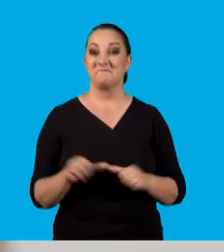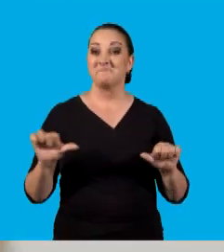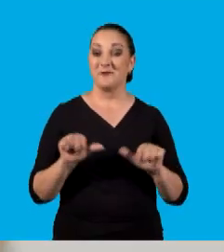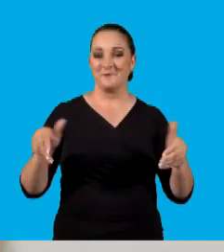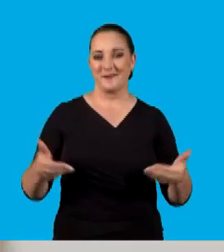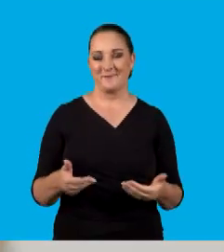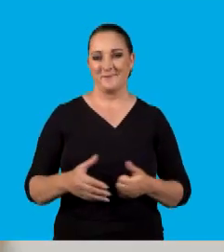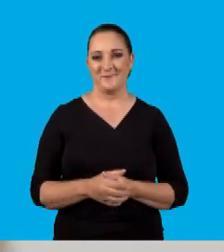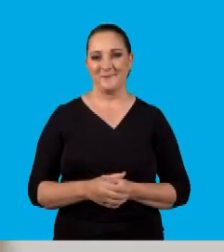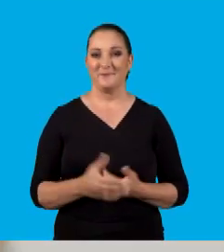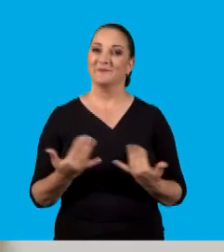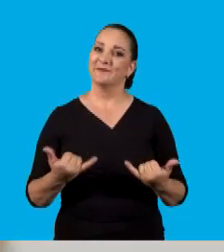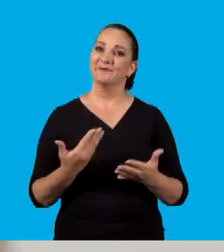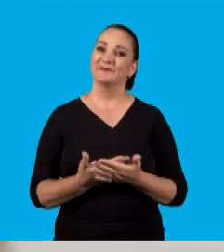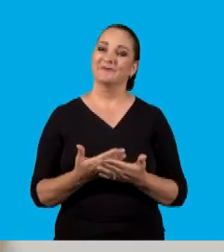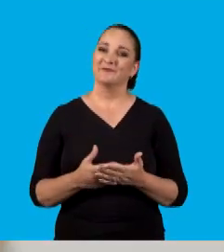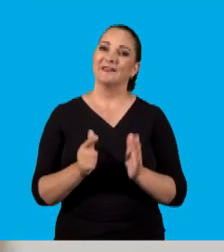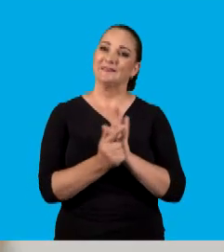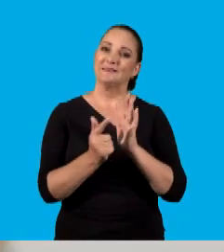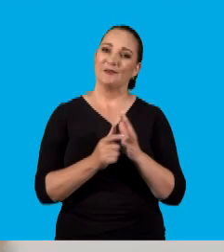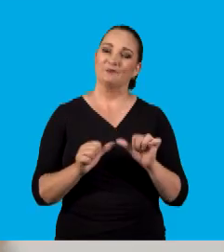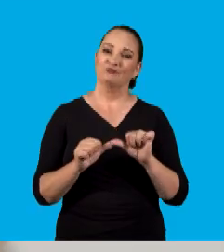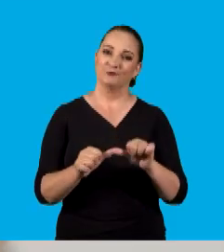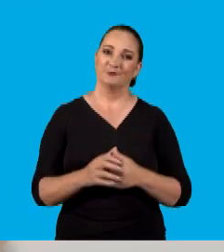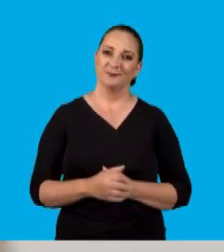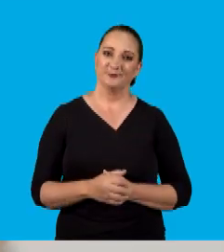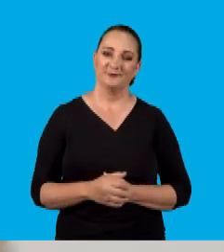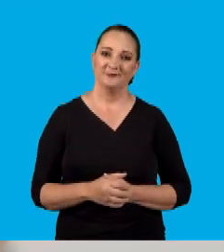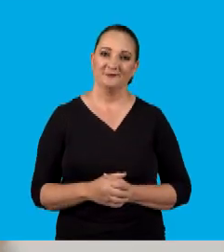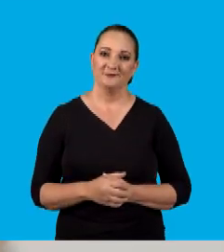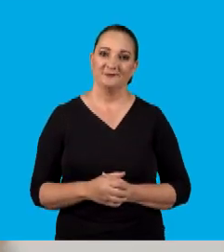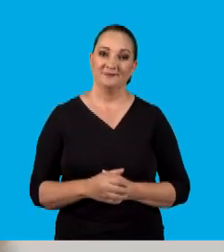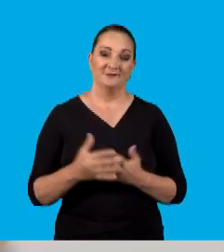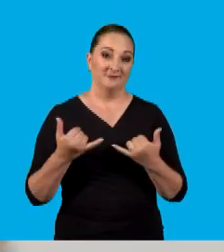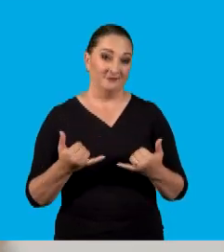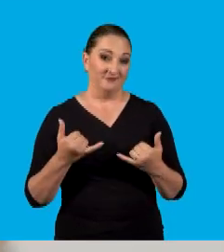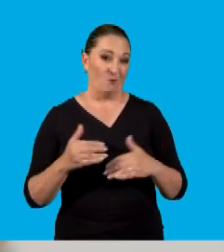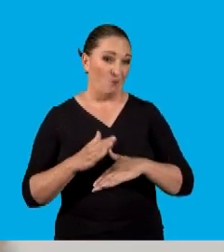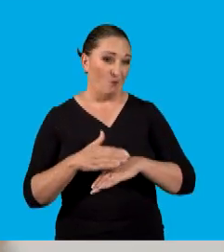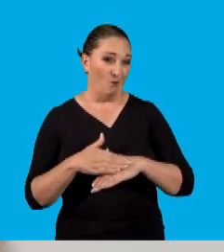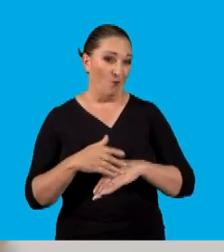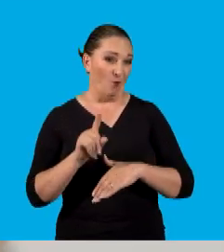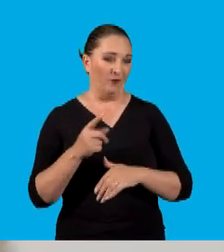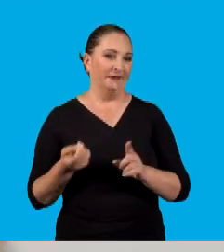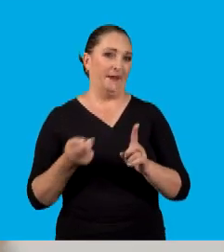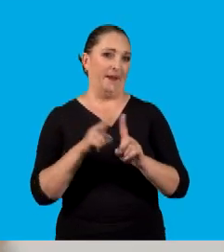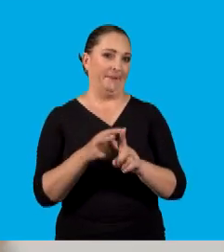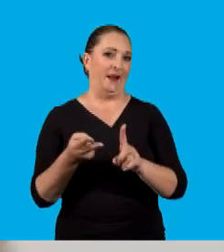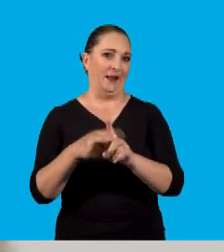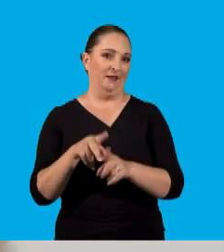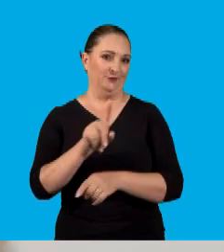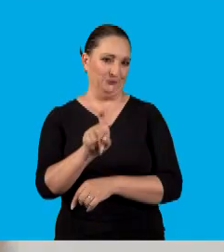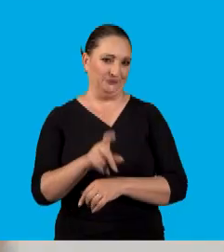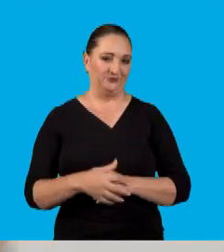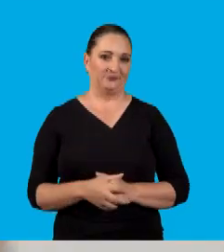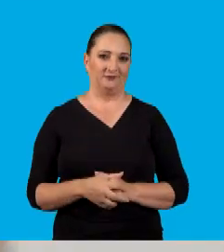Welcome back from the ad break, and let's continue with our lesson. We are going to go on to more of those application questions. Let's